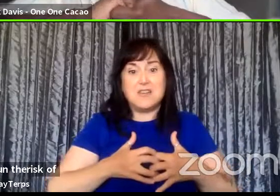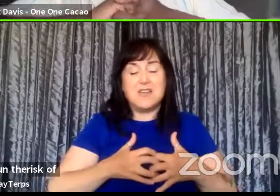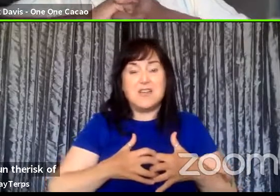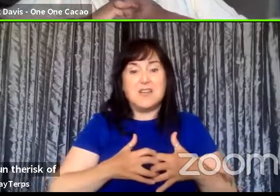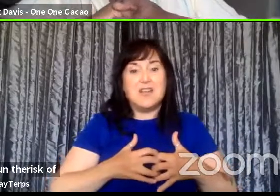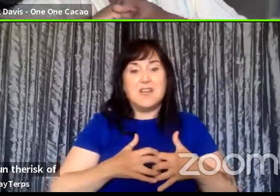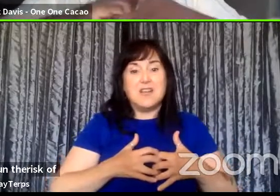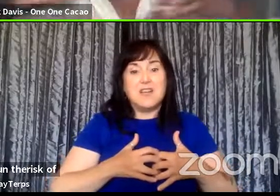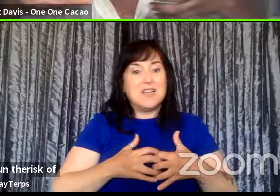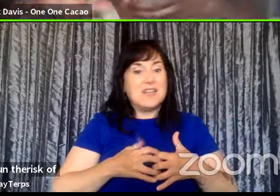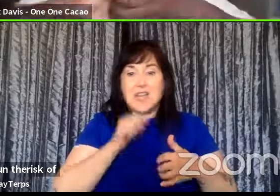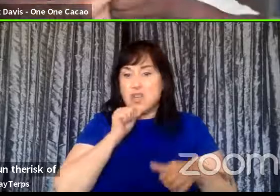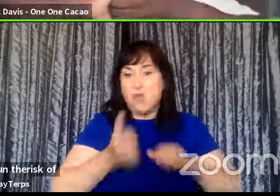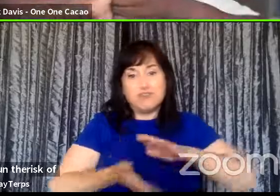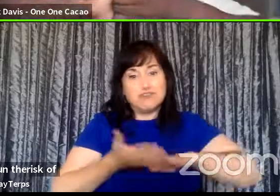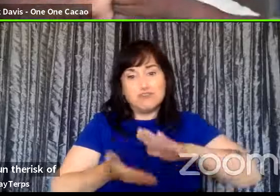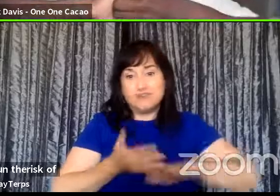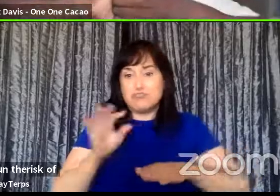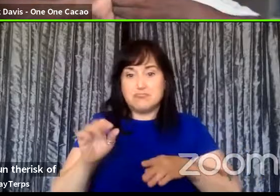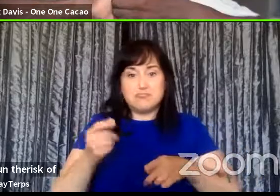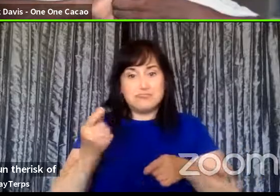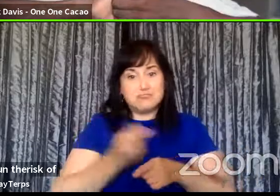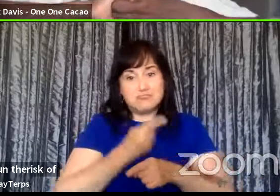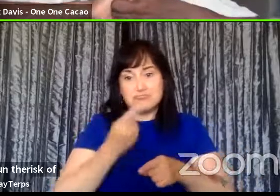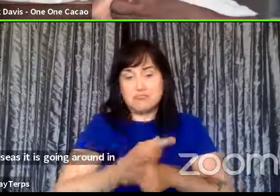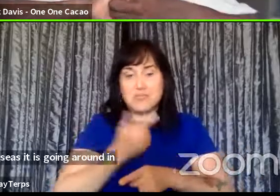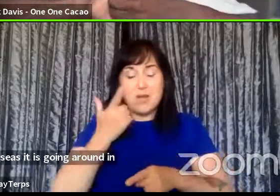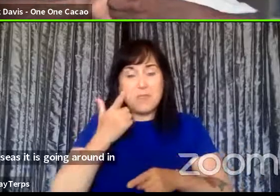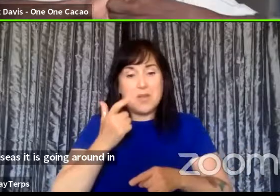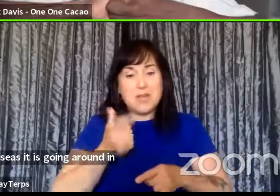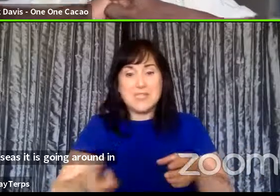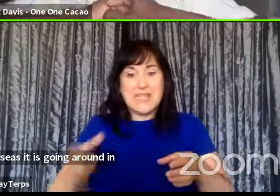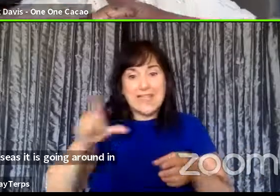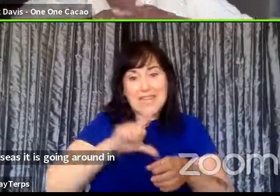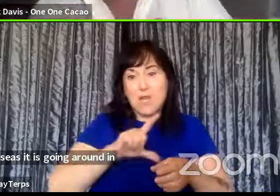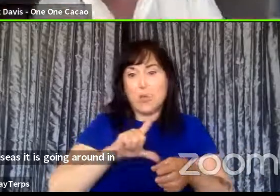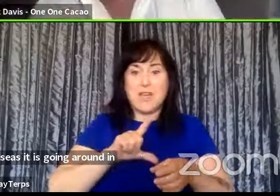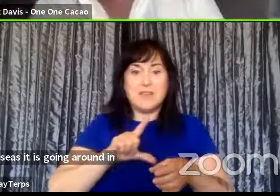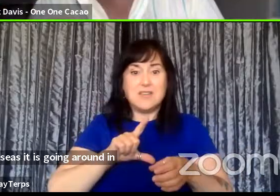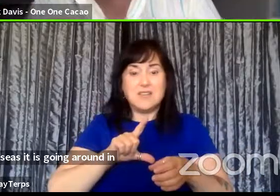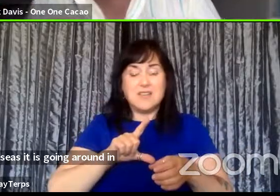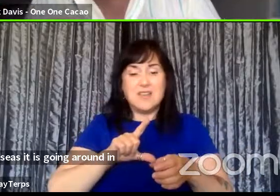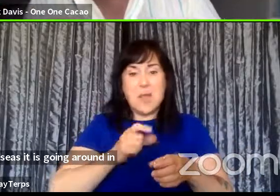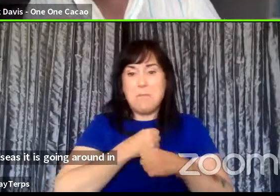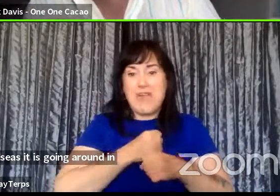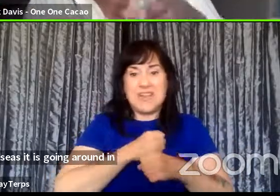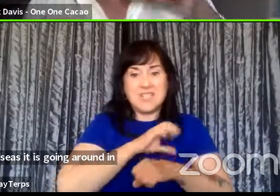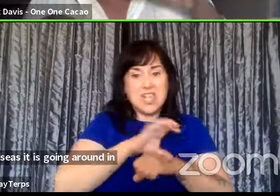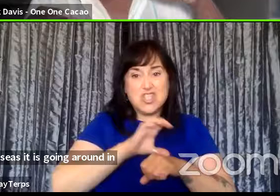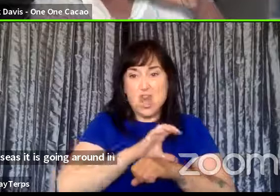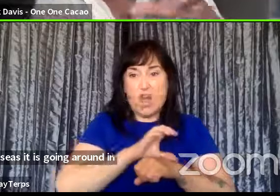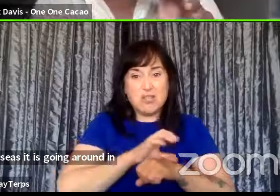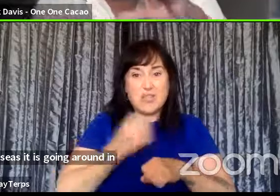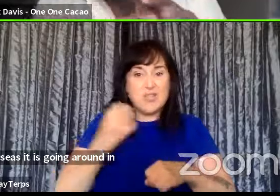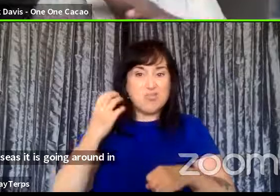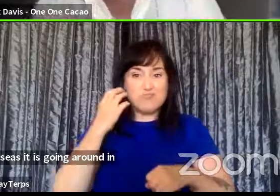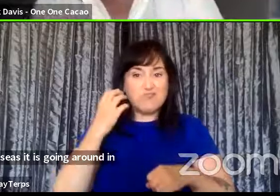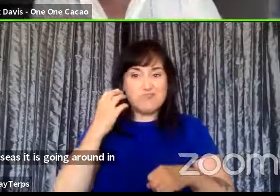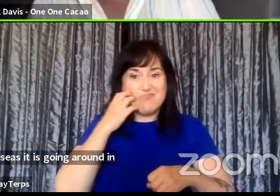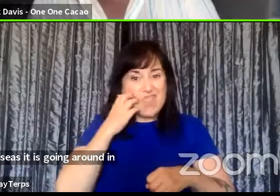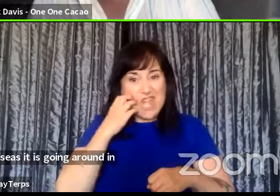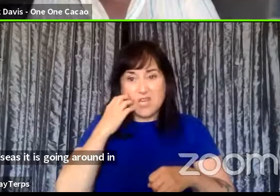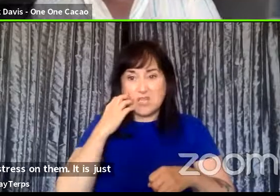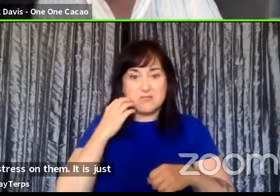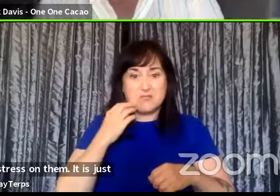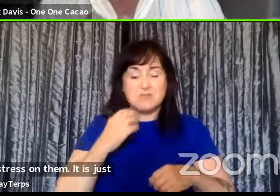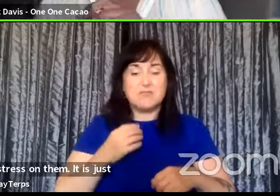machines working properly, because as that sort of liquid hits the chocolate, it just gums up completely. Suggestions on how to make a chocolate